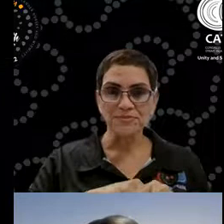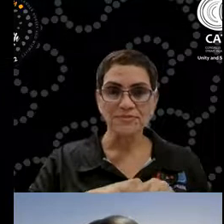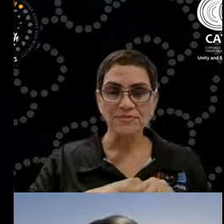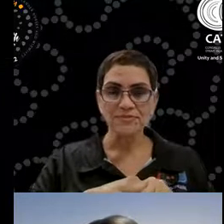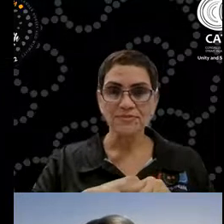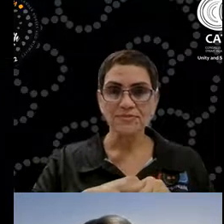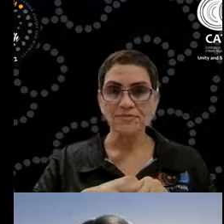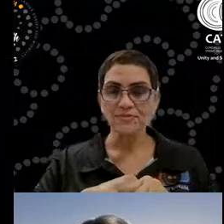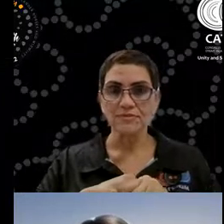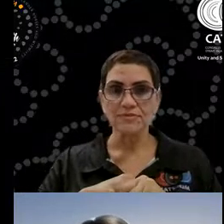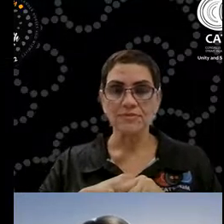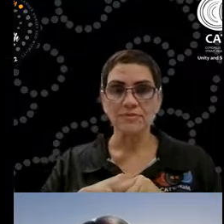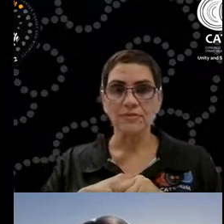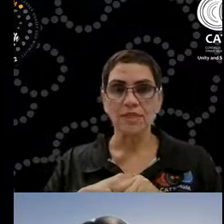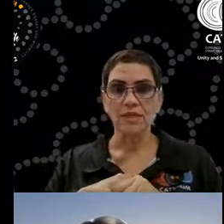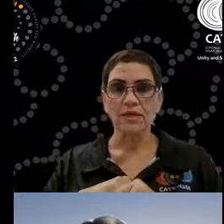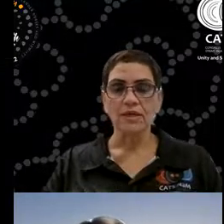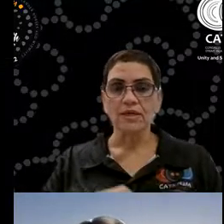Reid.